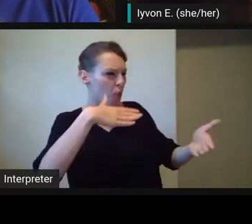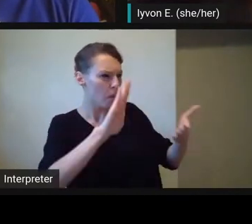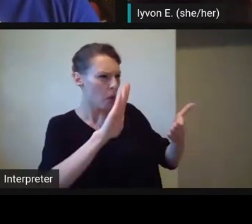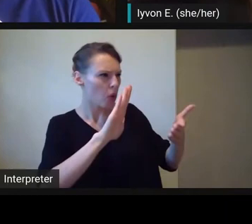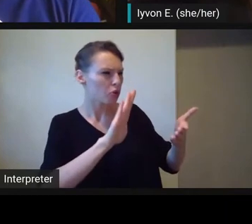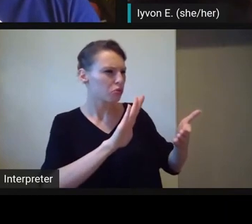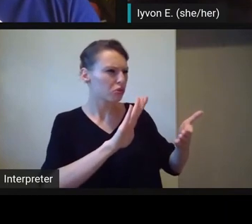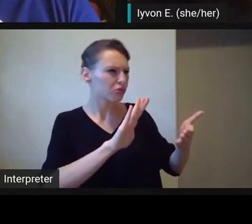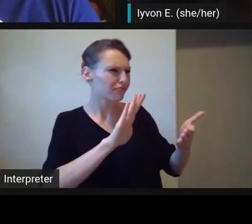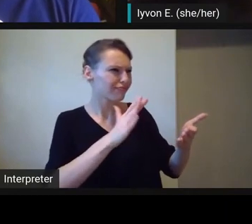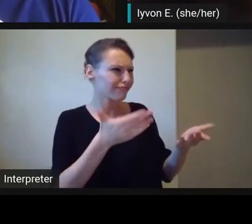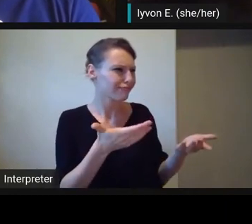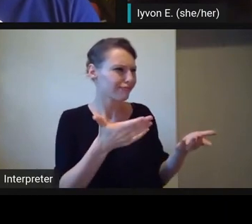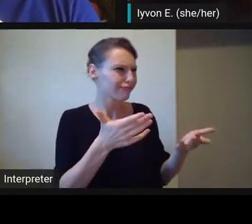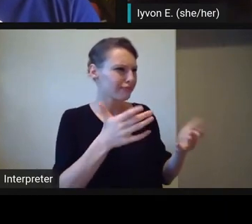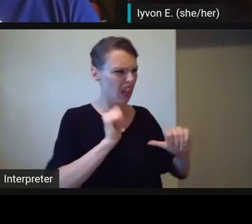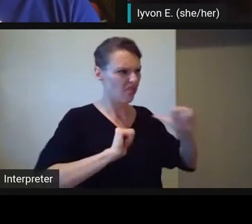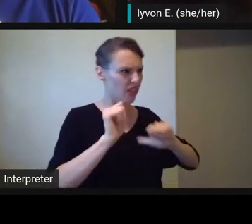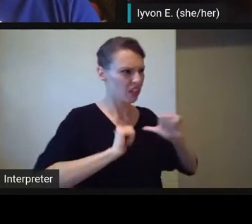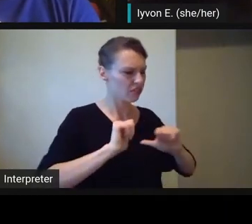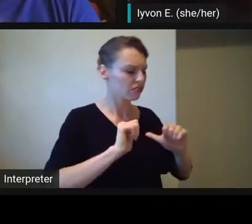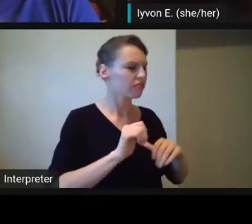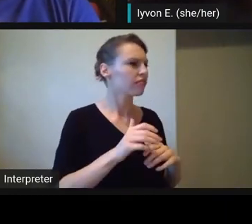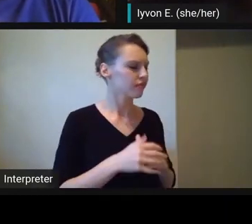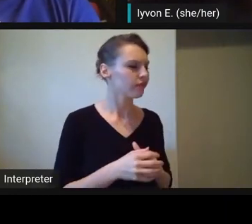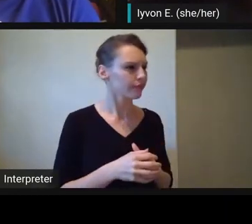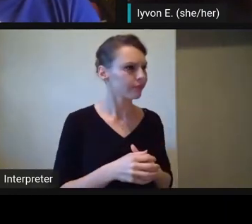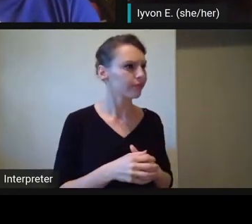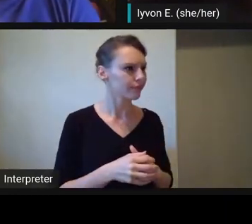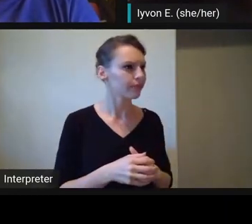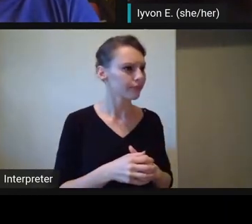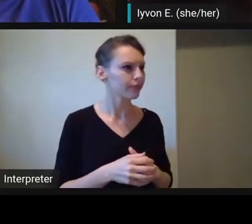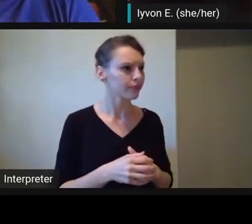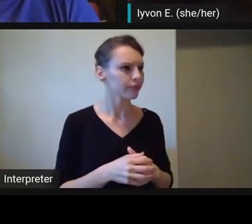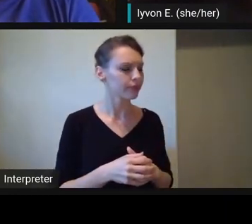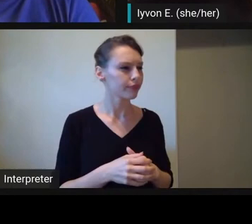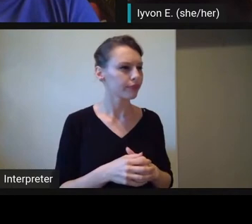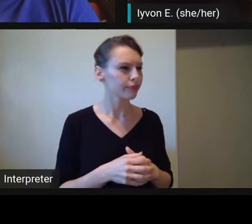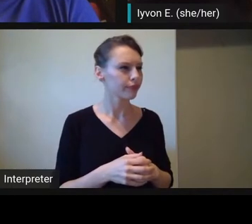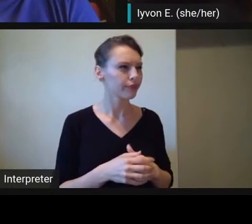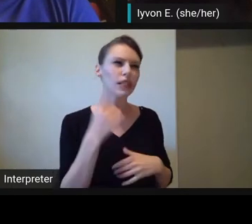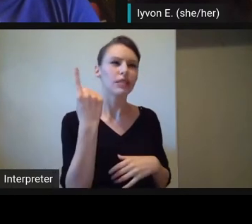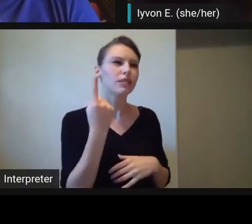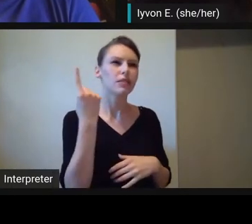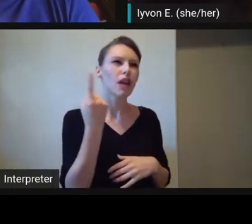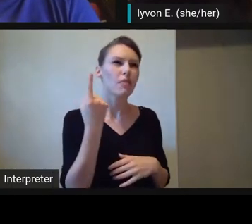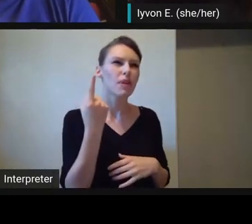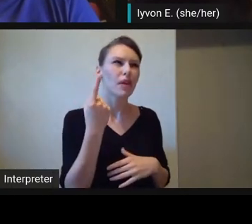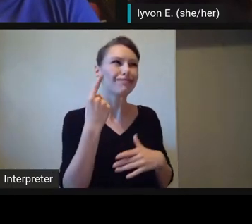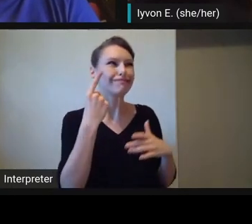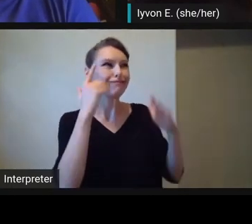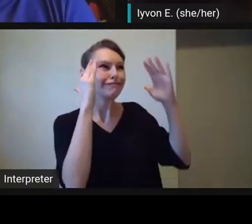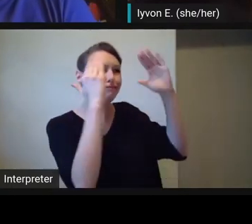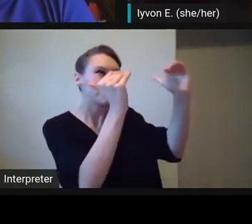of the things that we would be, that either we wish we knew or that we would want to, like, tell